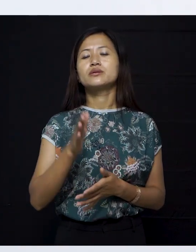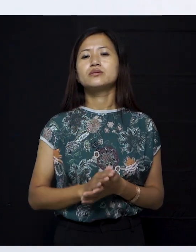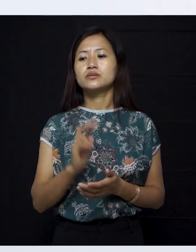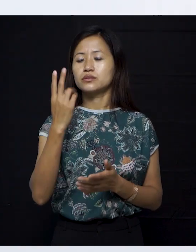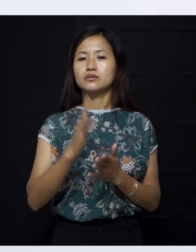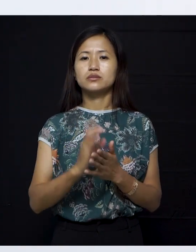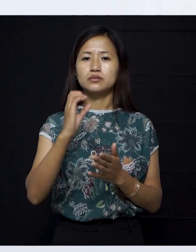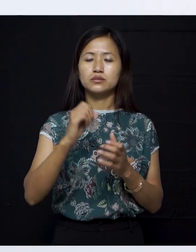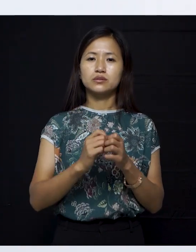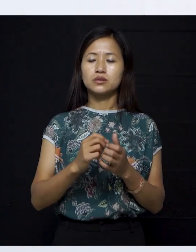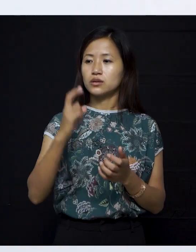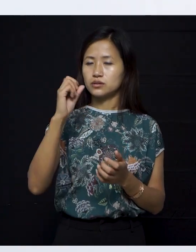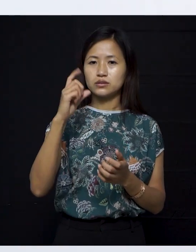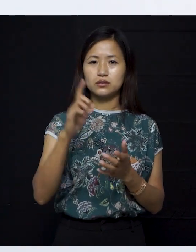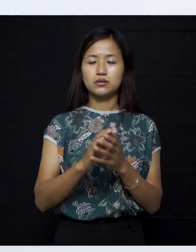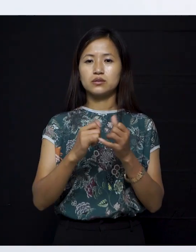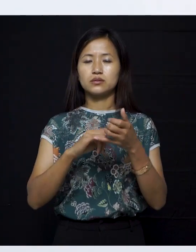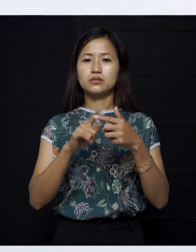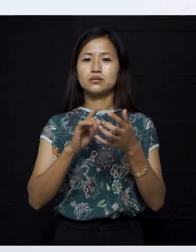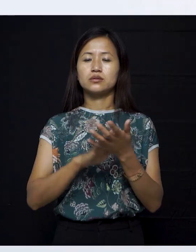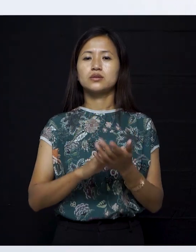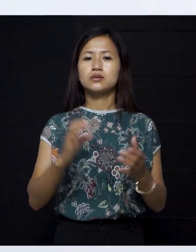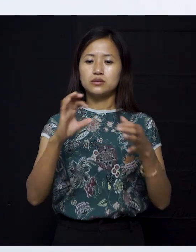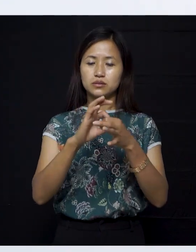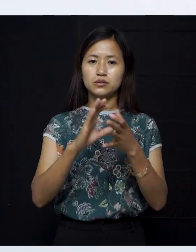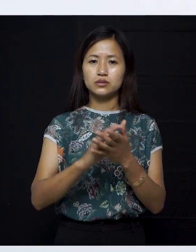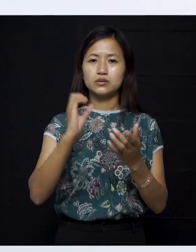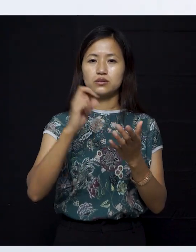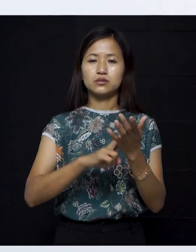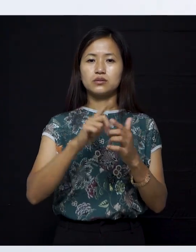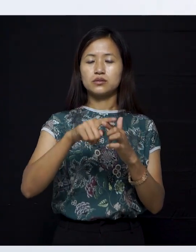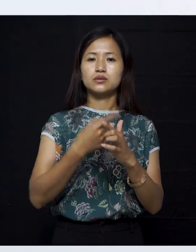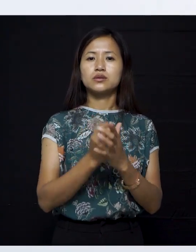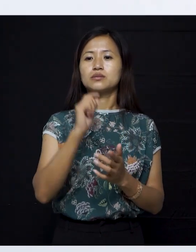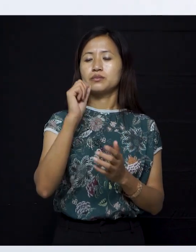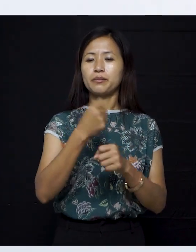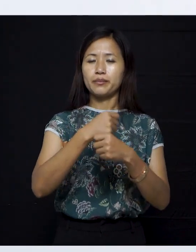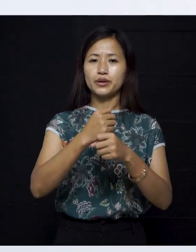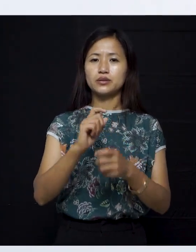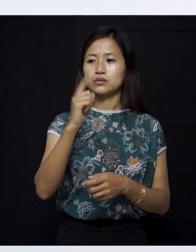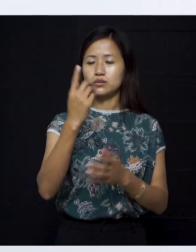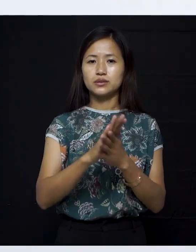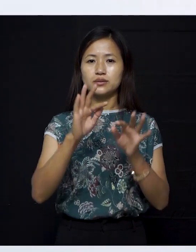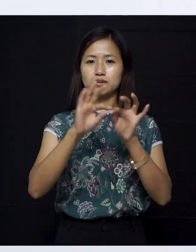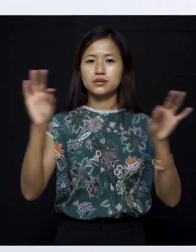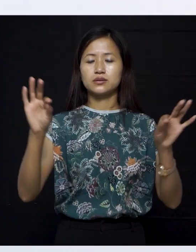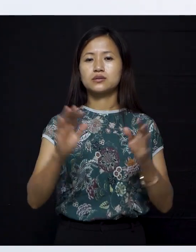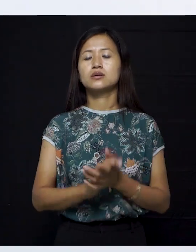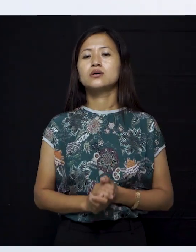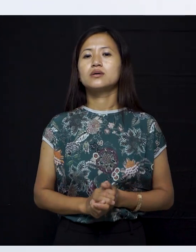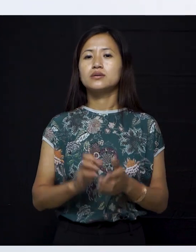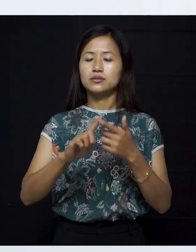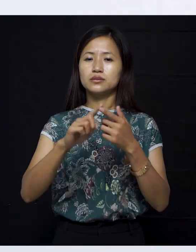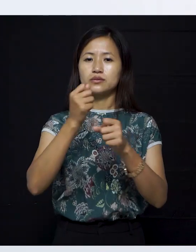clauses which can stand on their own, but they are joined by a conjunction to make it into one sentence. I'm just going to read out a few examples